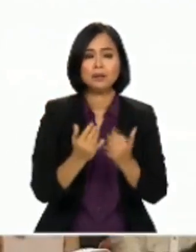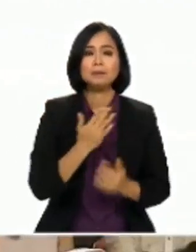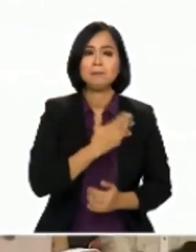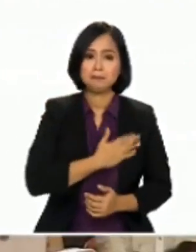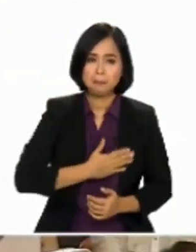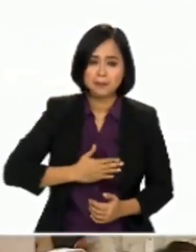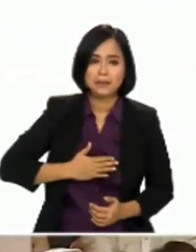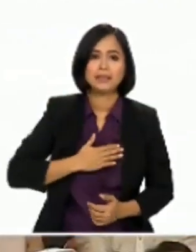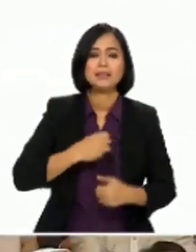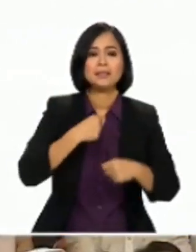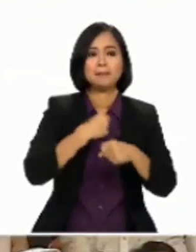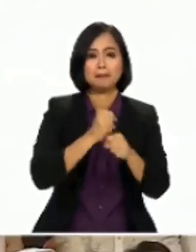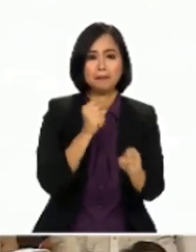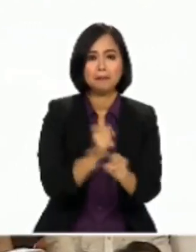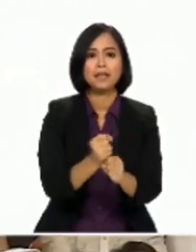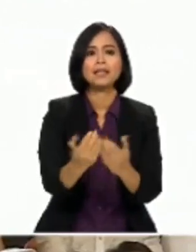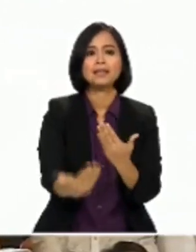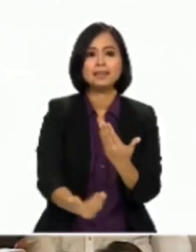Simplify.